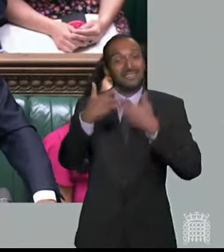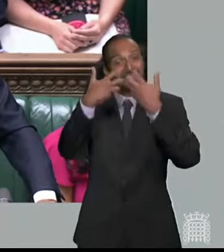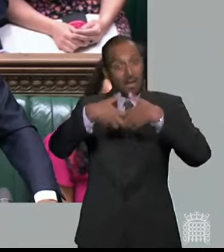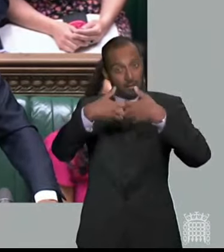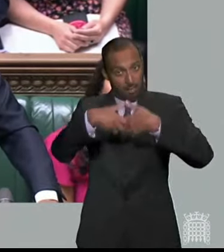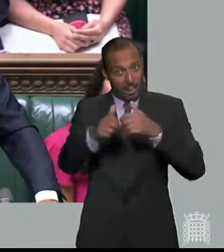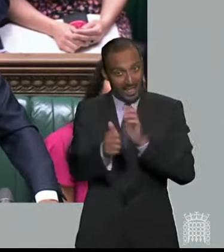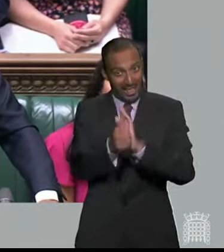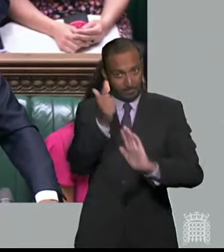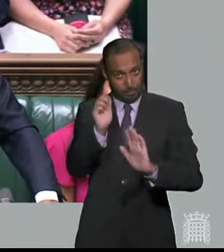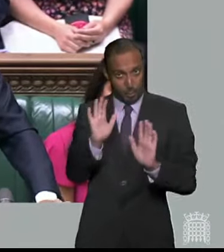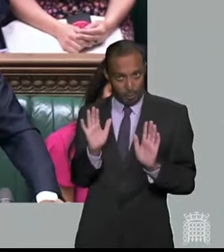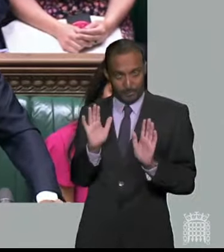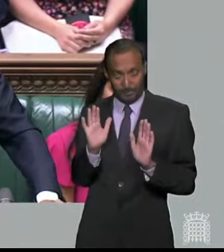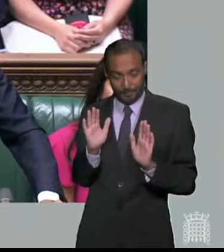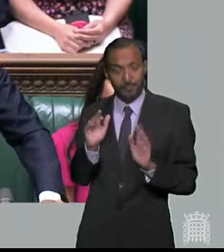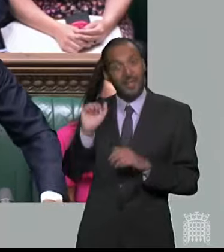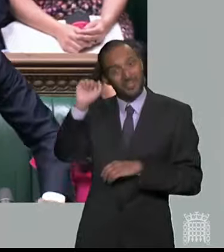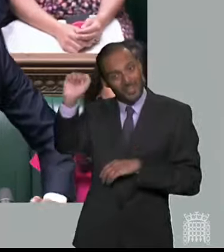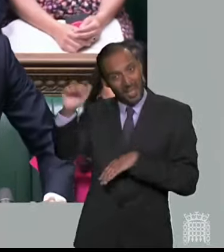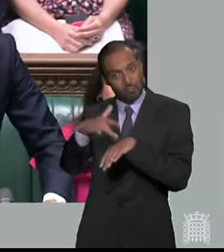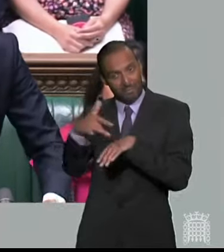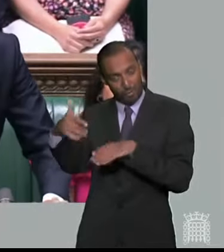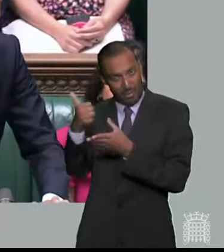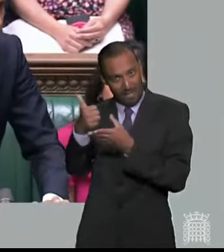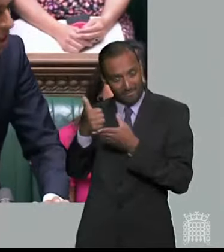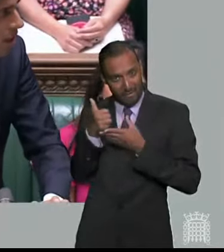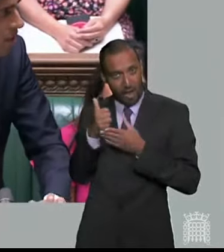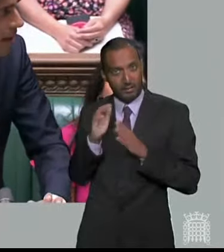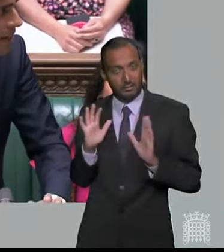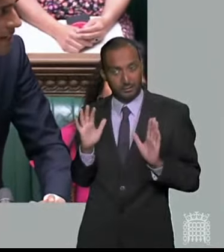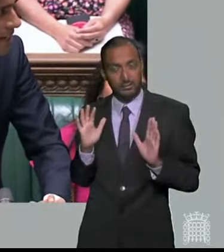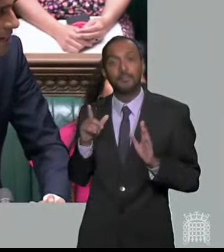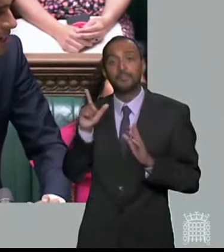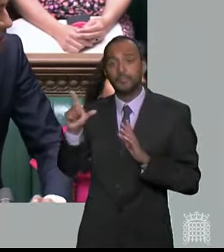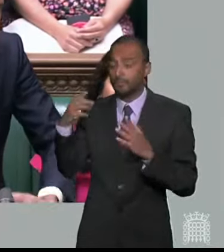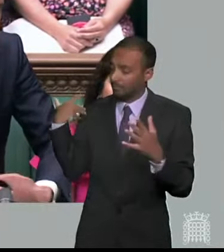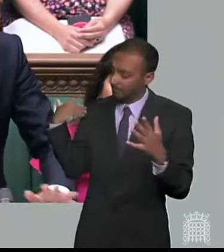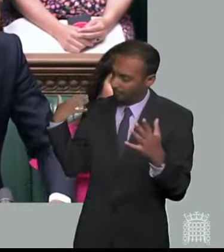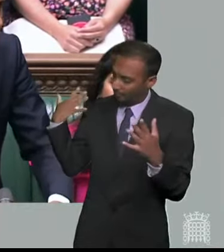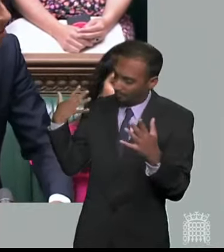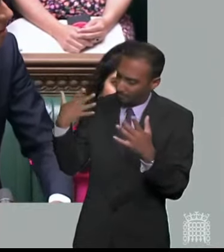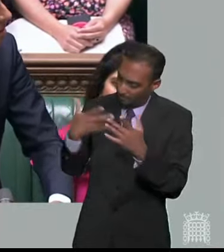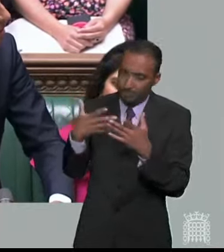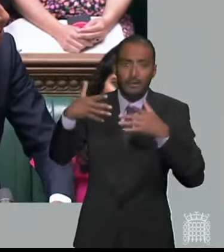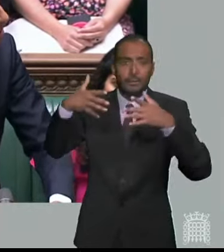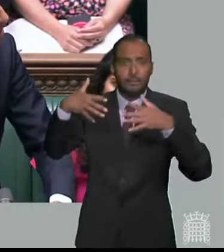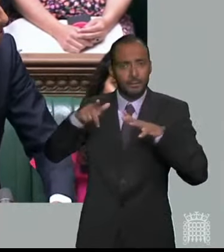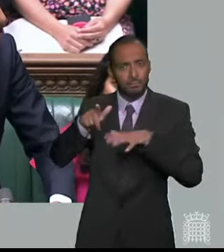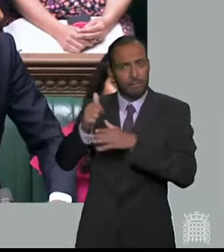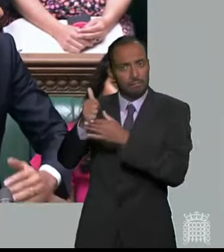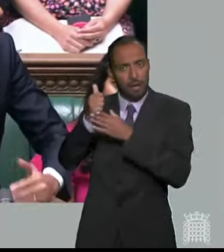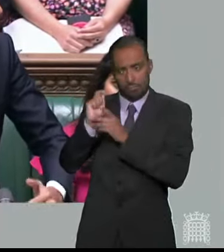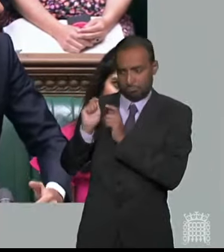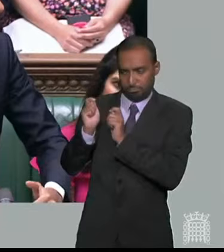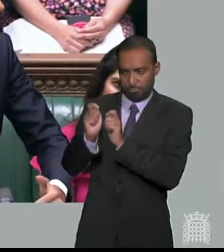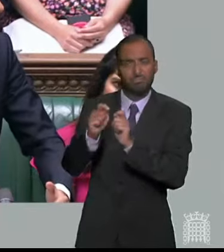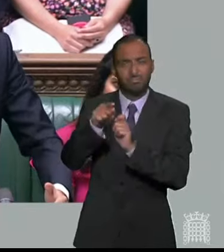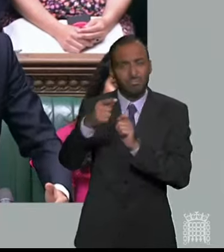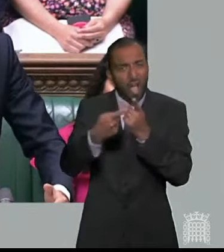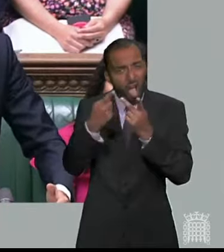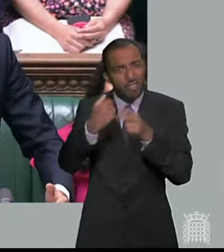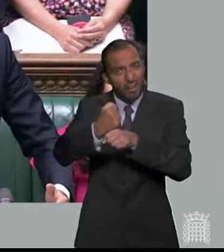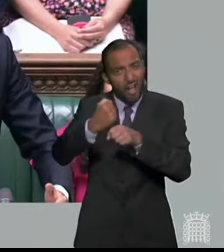on RAG has evolved over time, and indeed It is something that successive governments have dealt with, dating